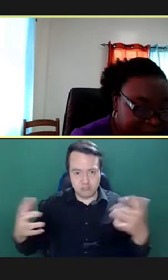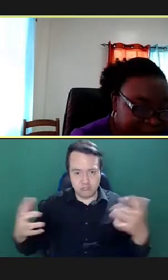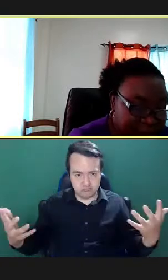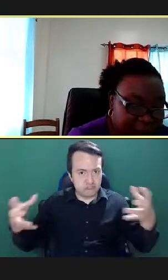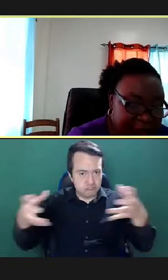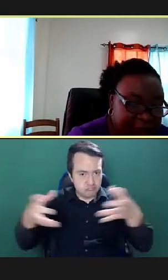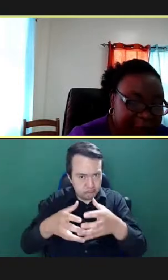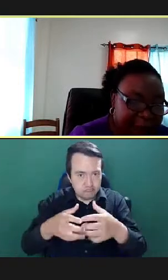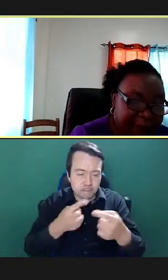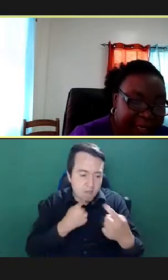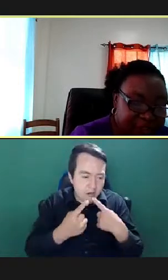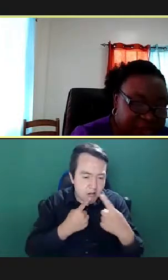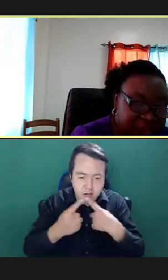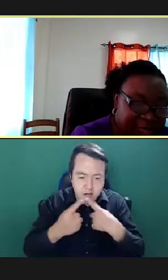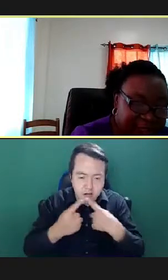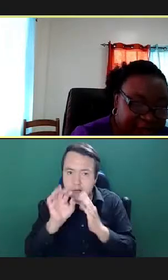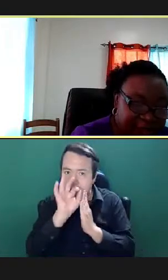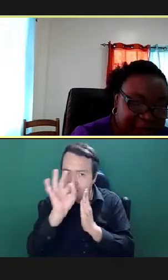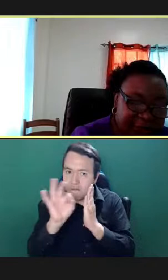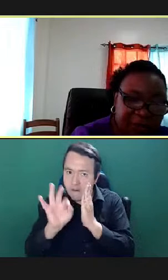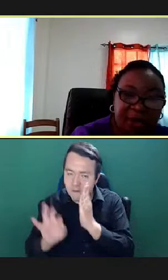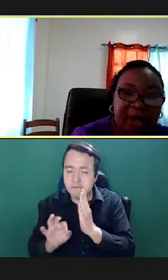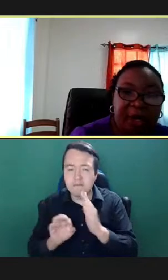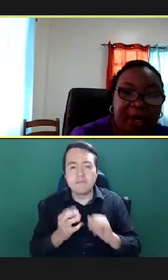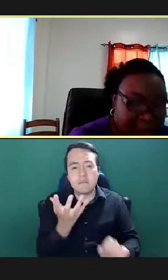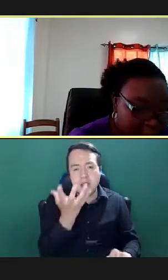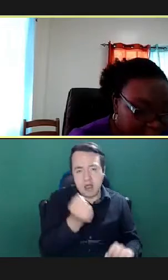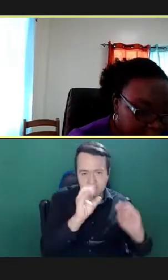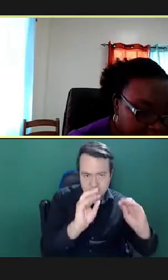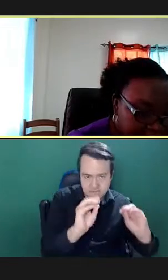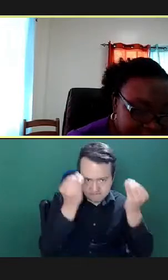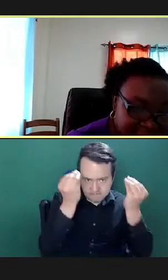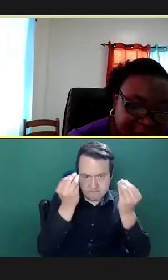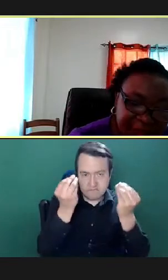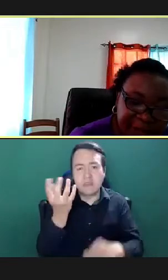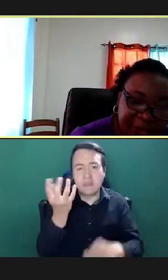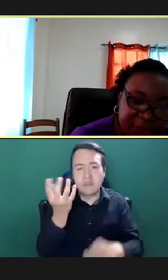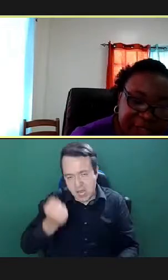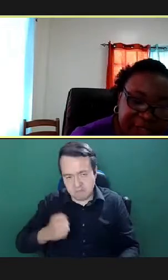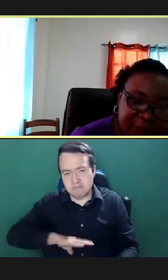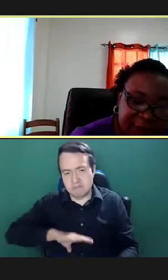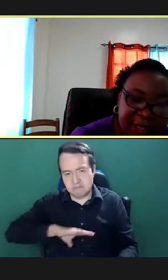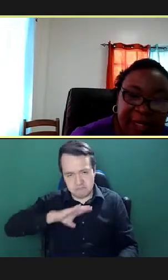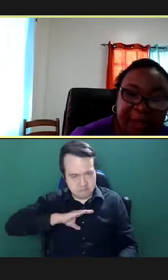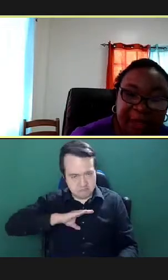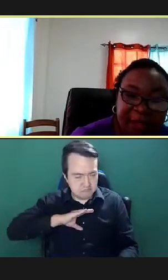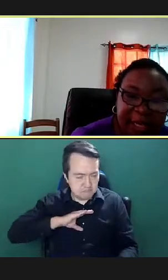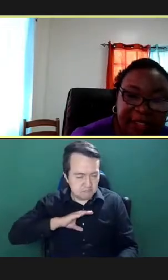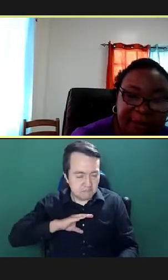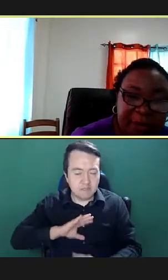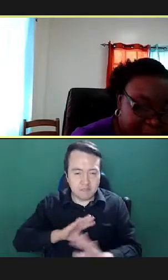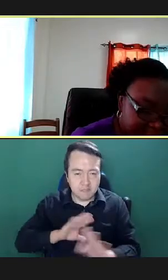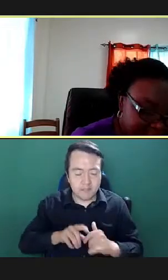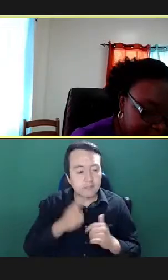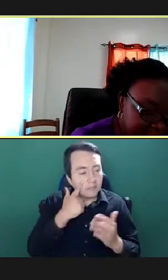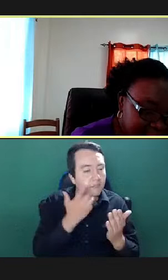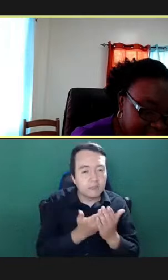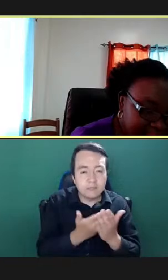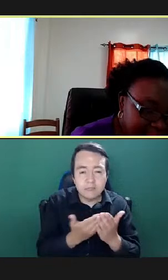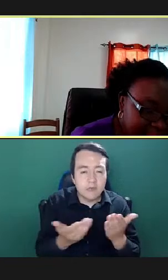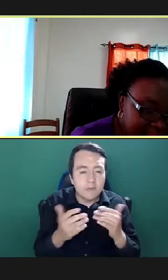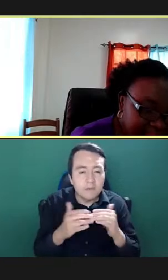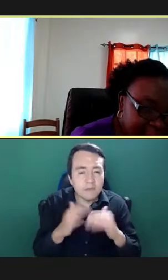And it was found that the major stressors were concerns about the risk of being exposed,